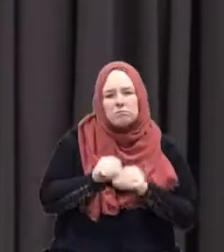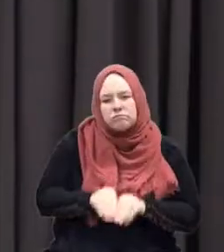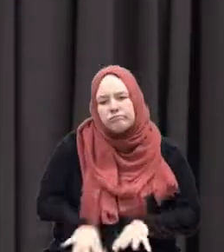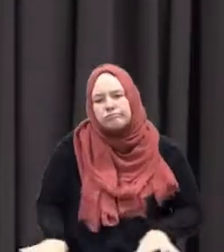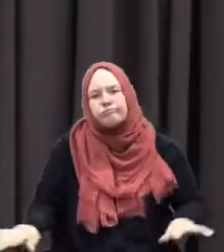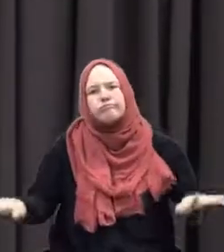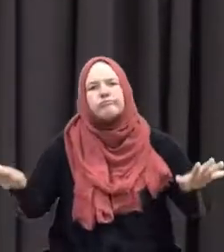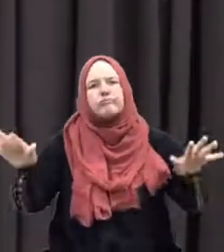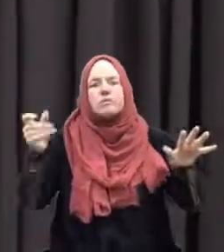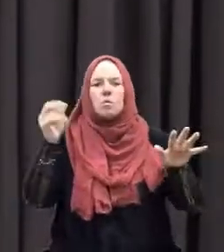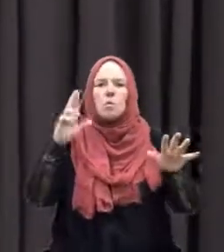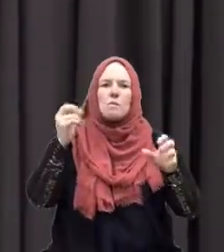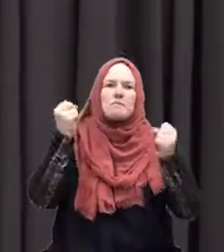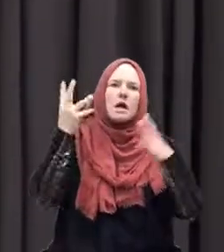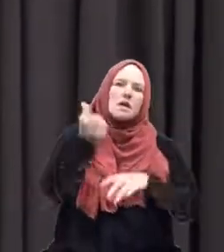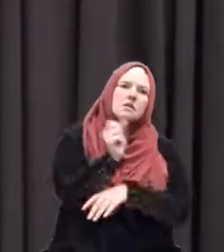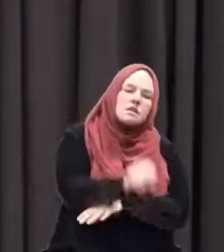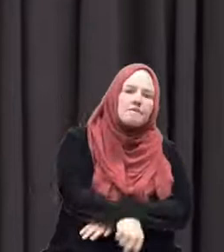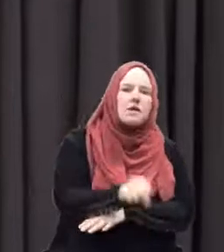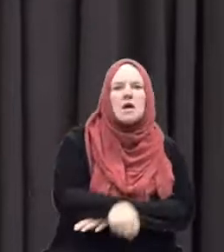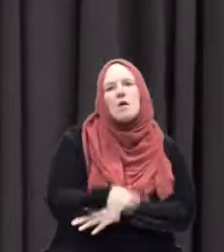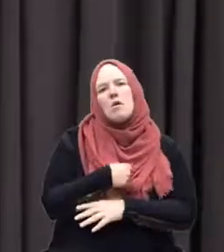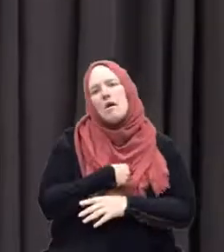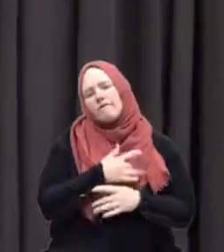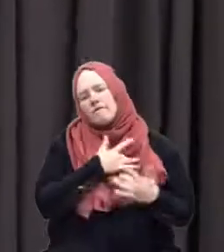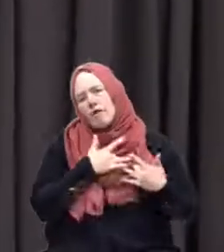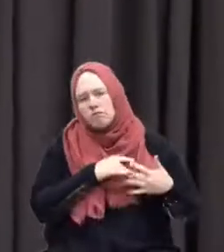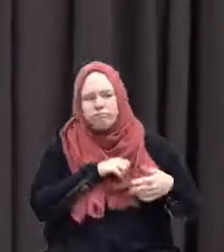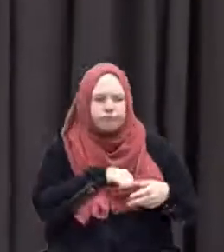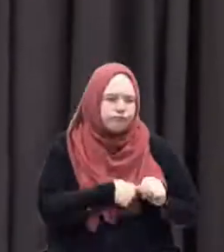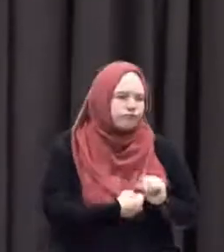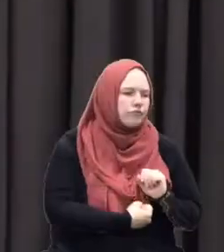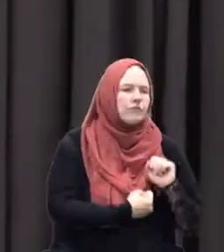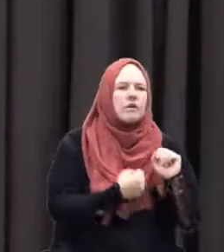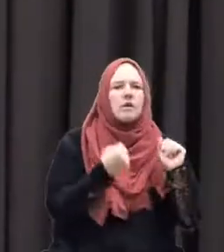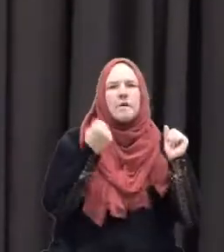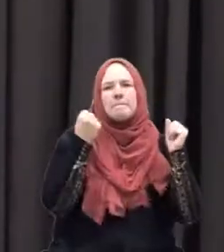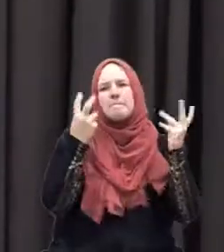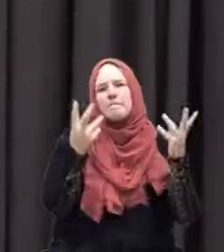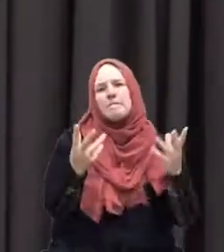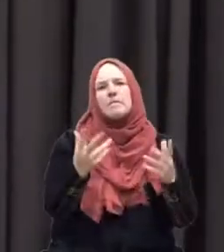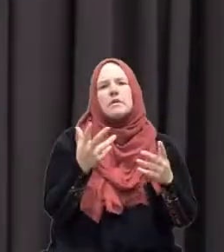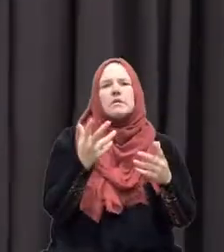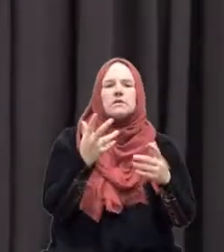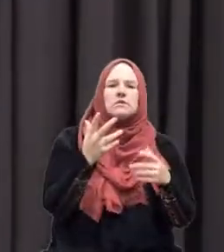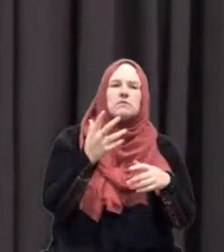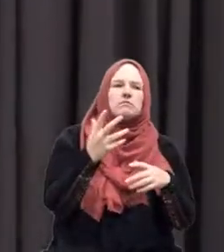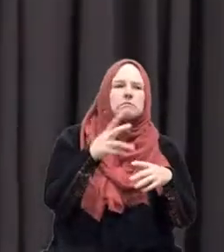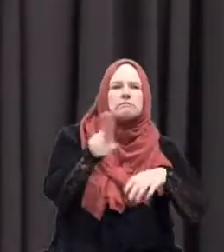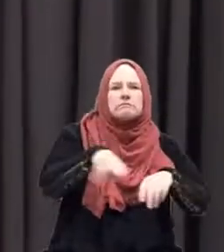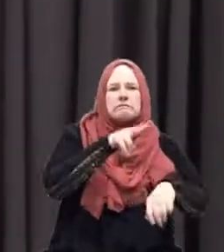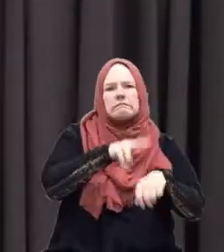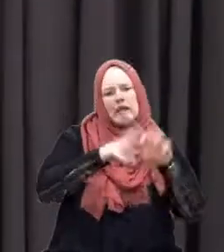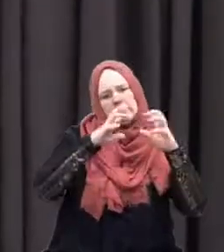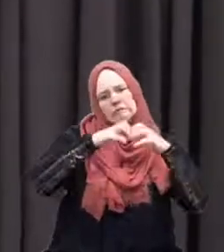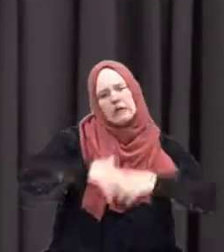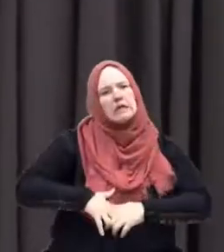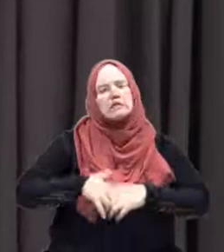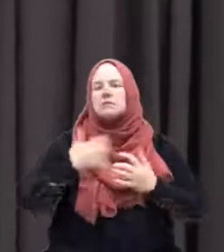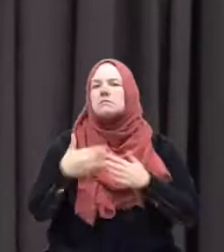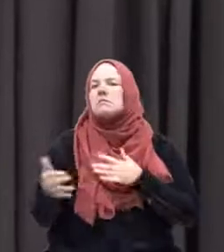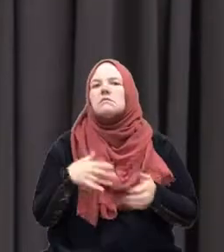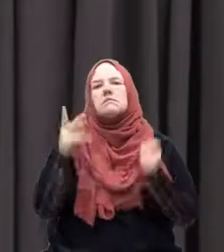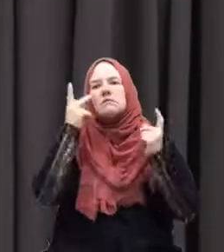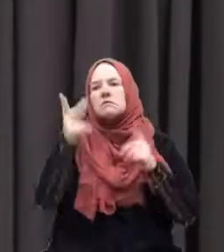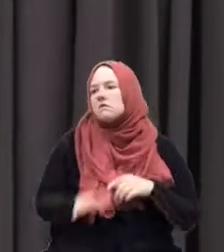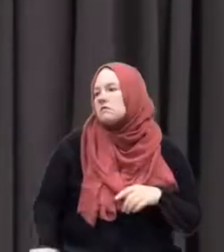and corruption and defeats and broken hearts and broken homes and broken nations you look and